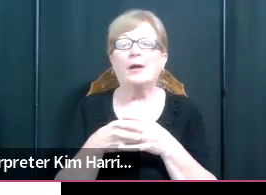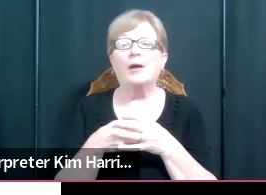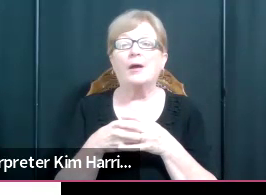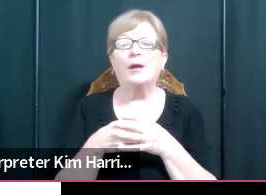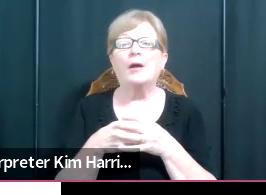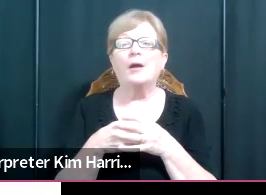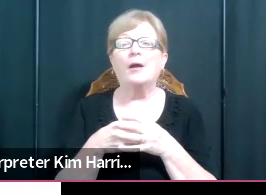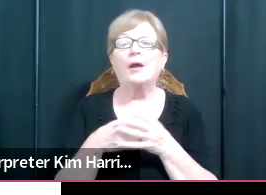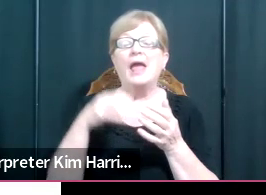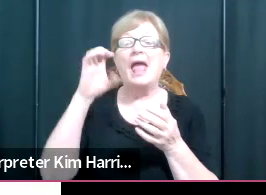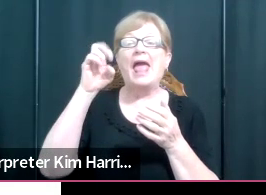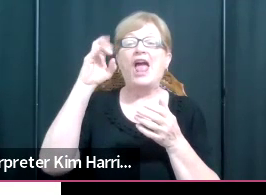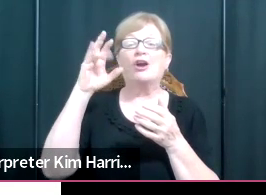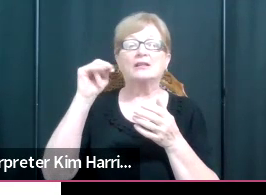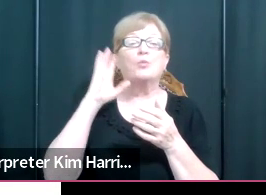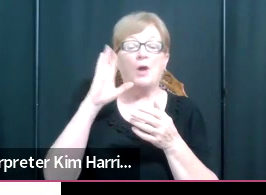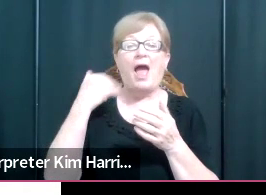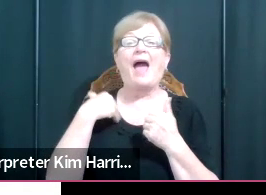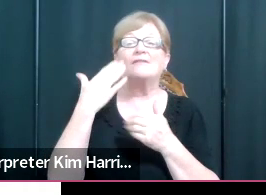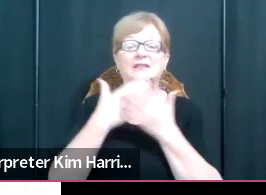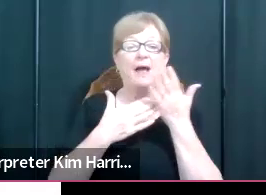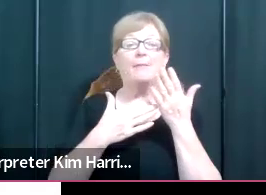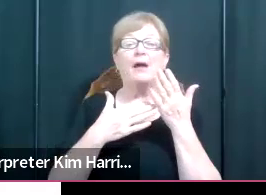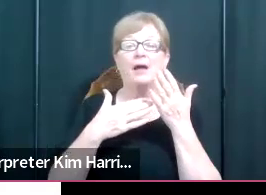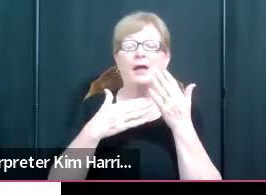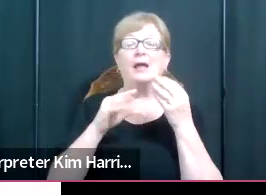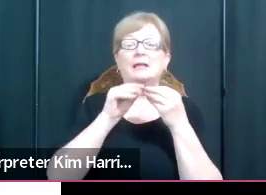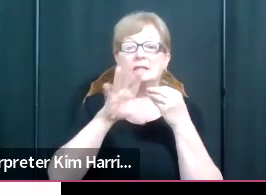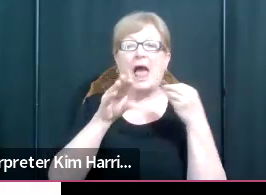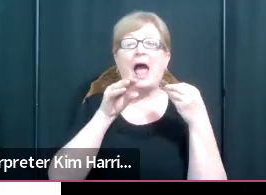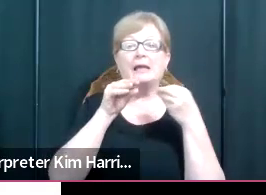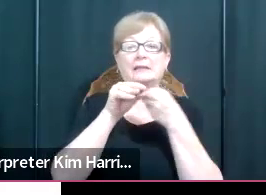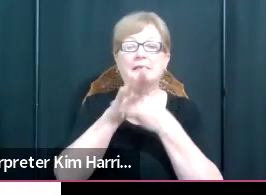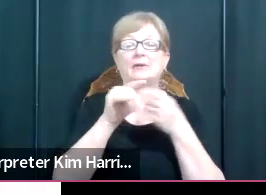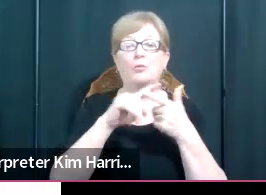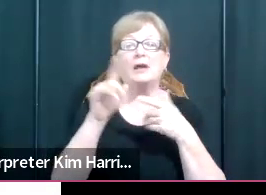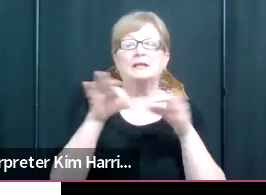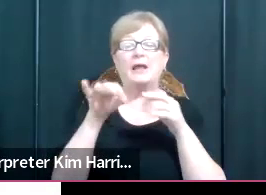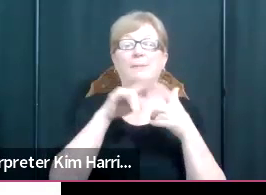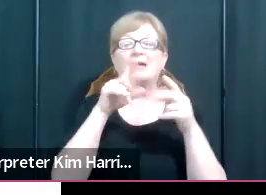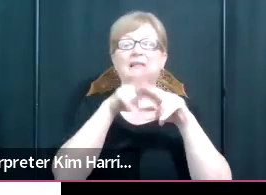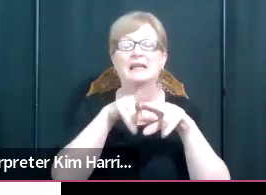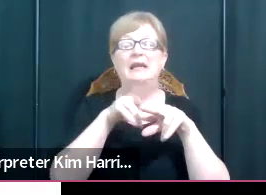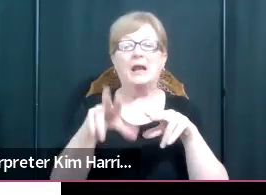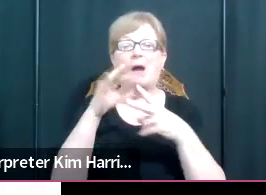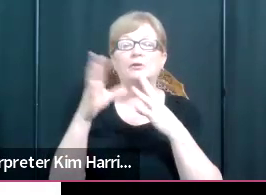We have a couple slides ahead. We have a couple different alternative seating options, so we'll get there.